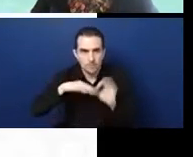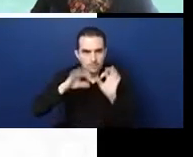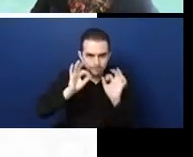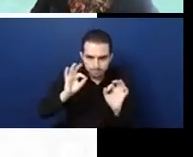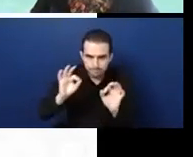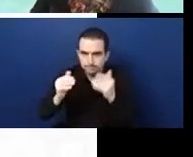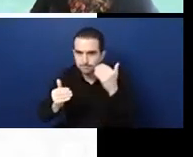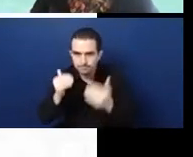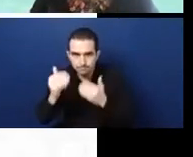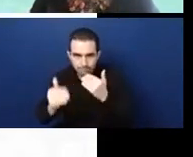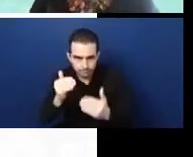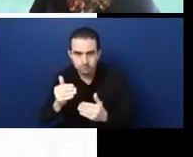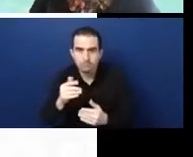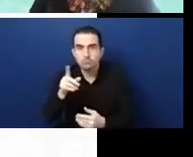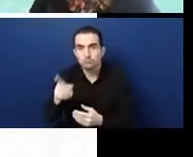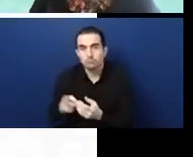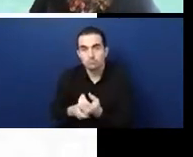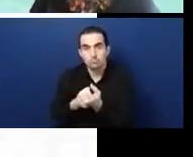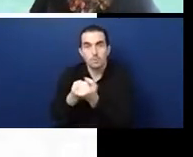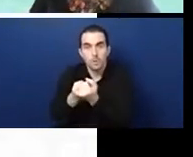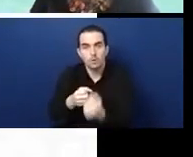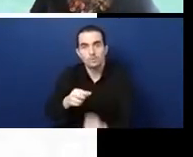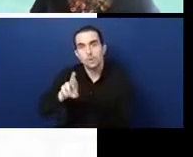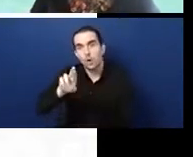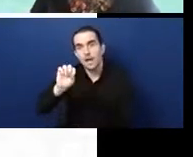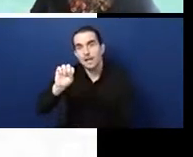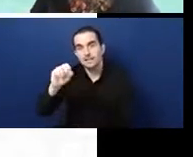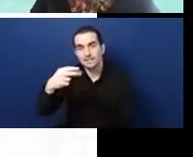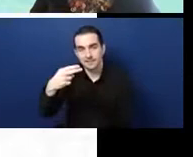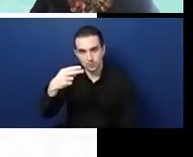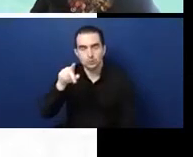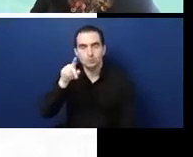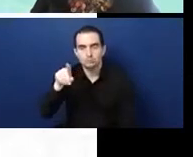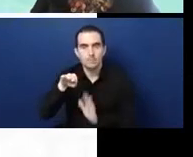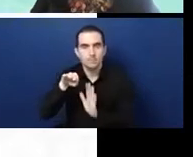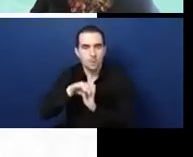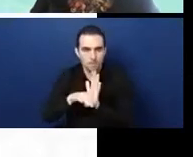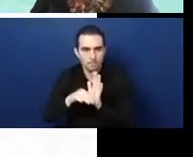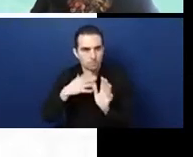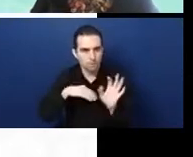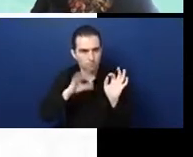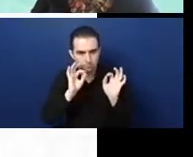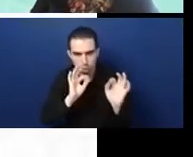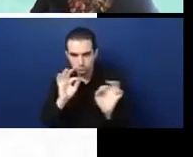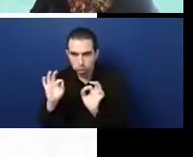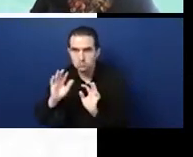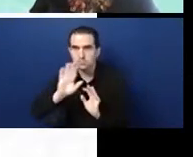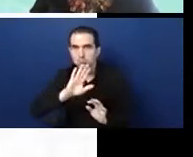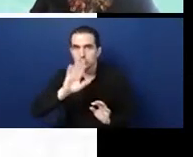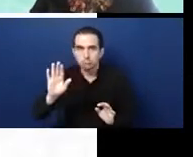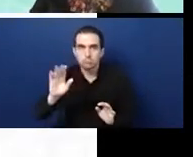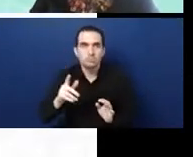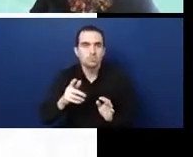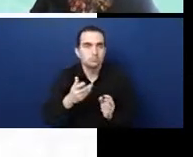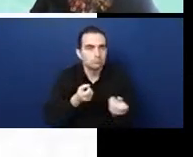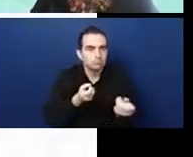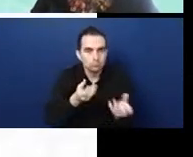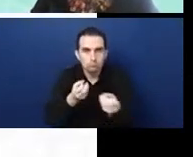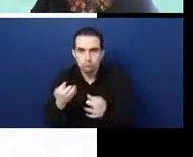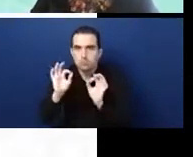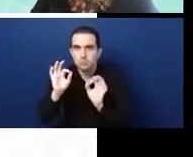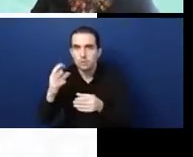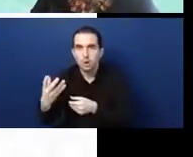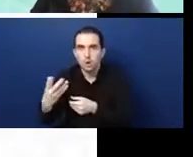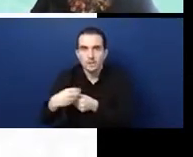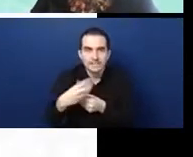Lucy. We also have Tushita Mukherjee. She works as a